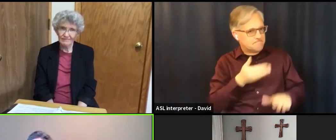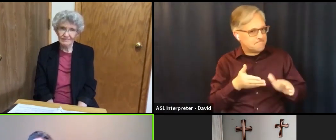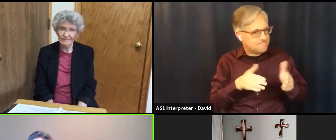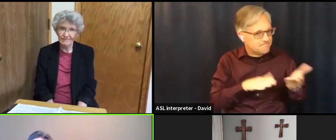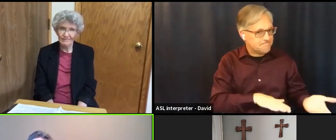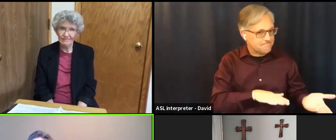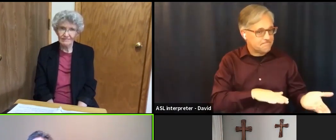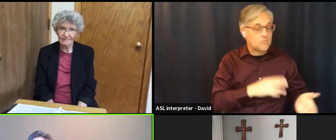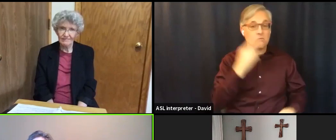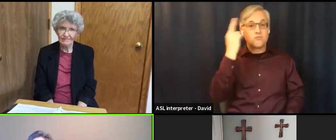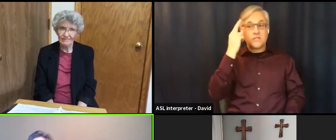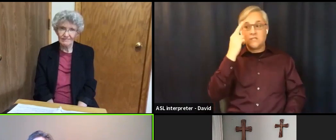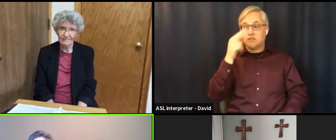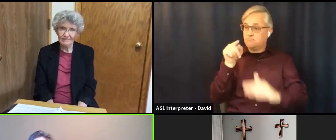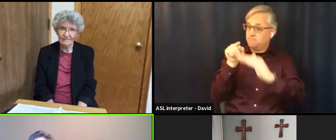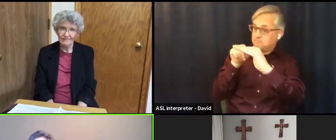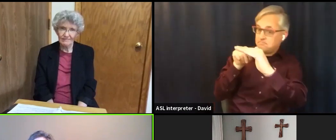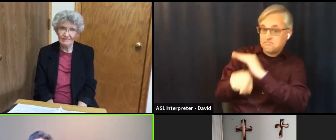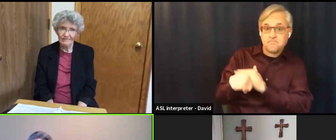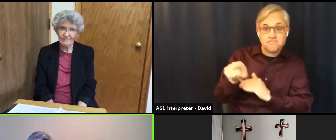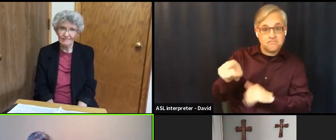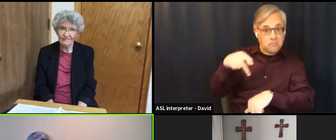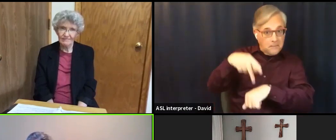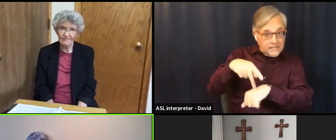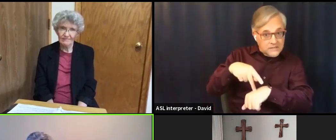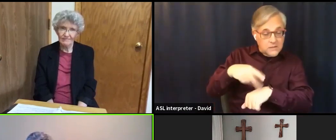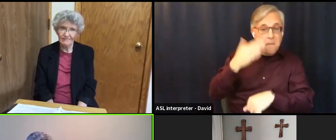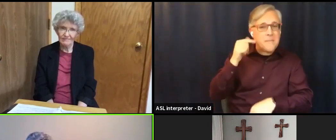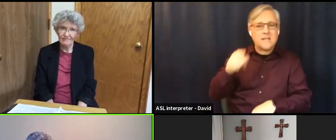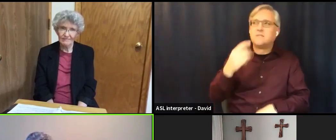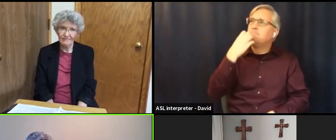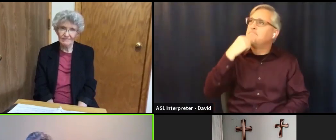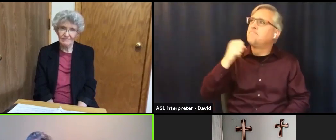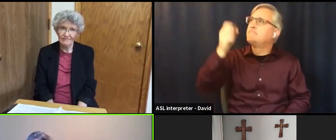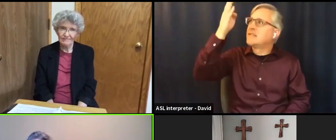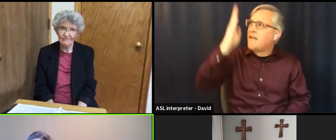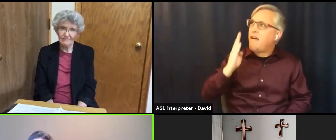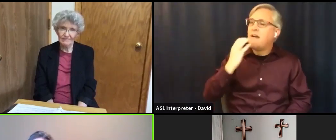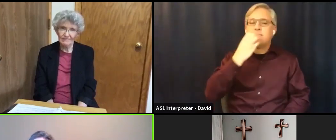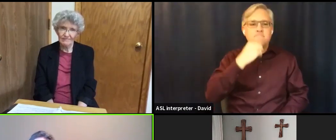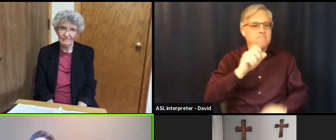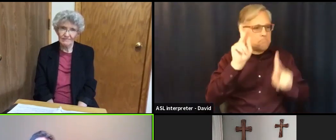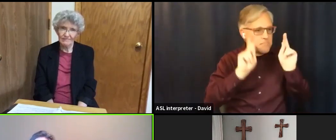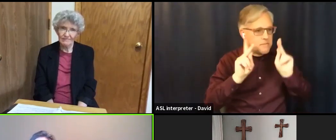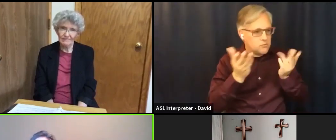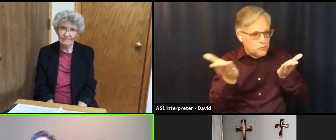God and love for the people he serves.